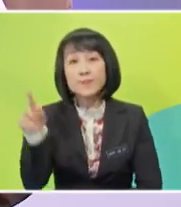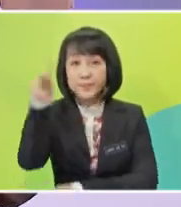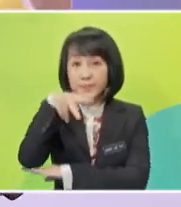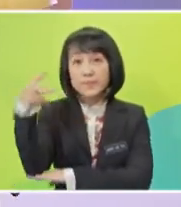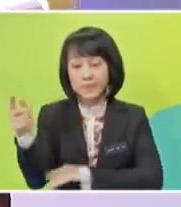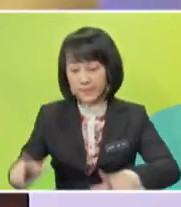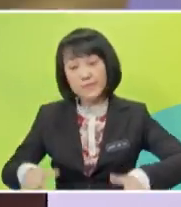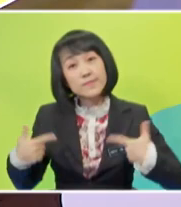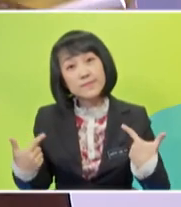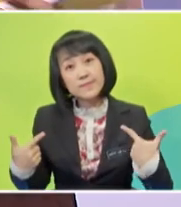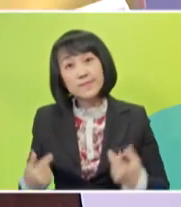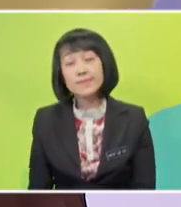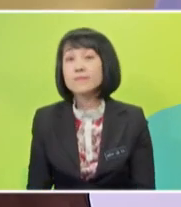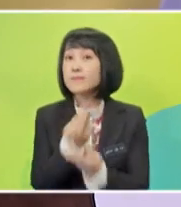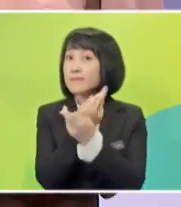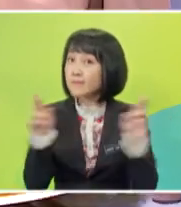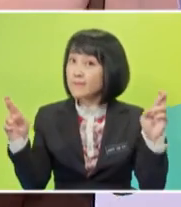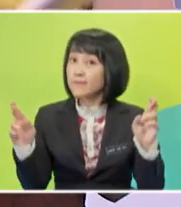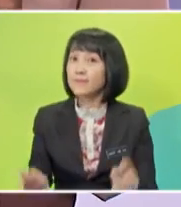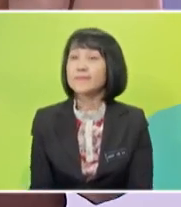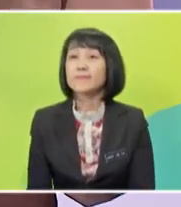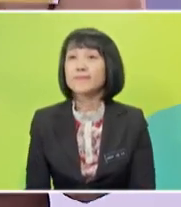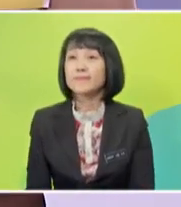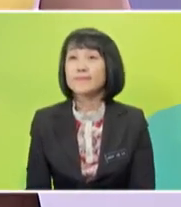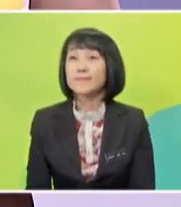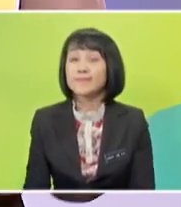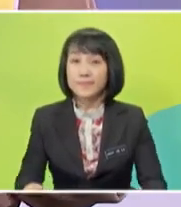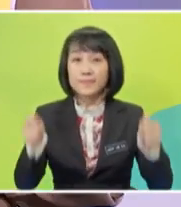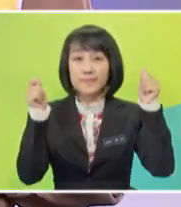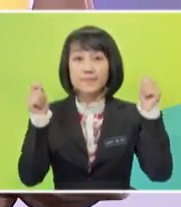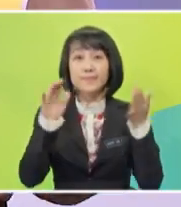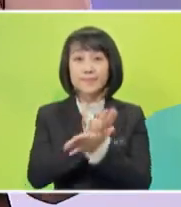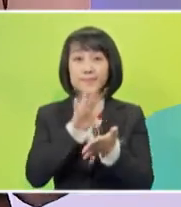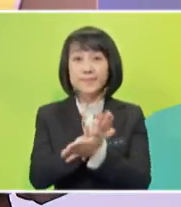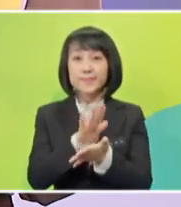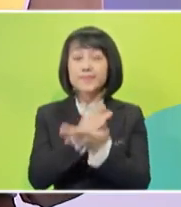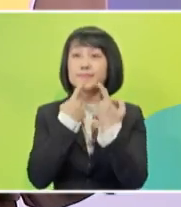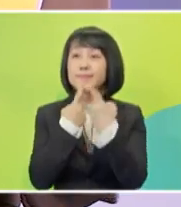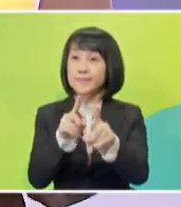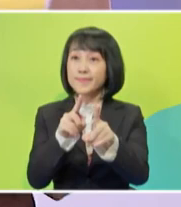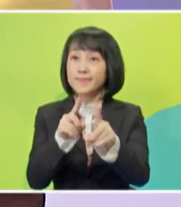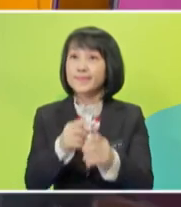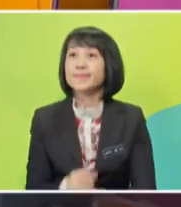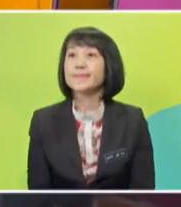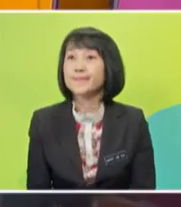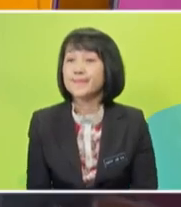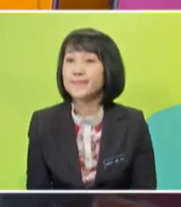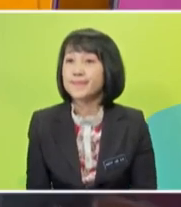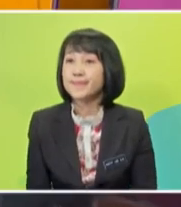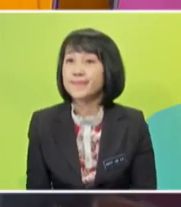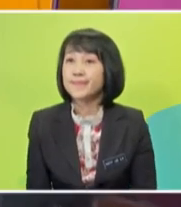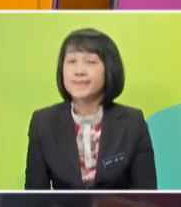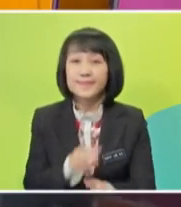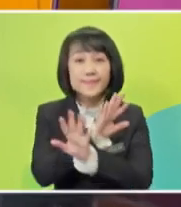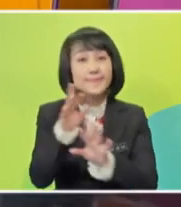live. So whenever you are ready, pupils, you can lift up and show me your answers. Okay, don't worry, take